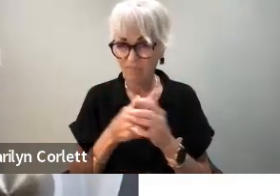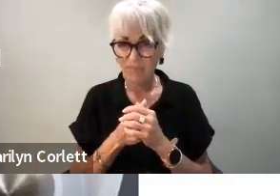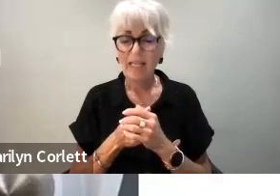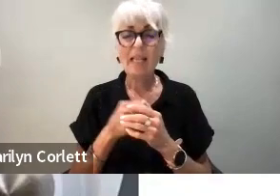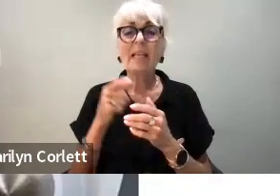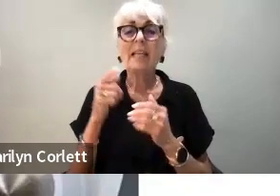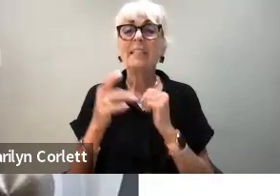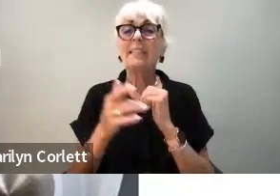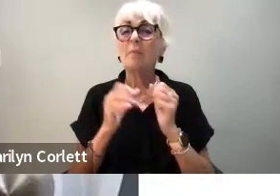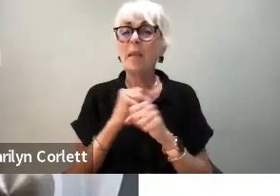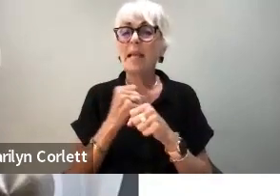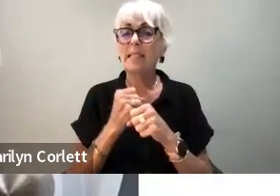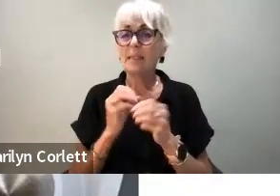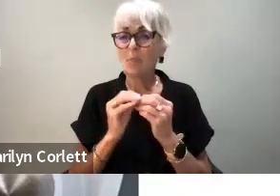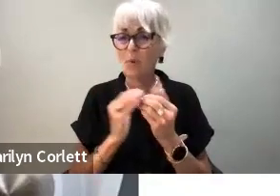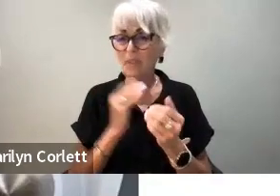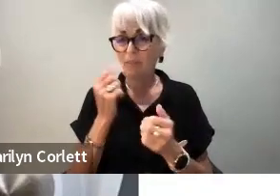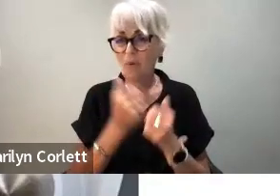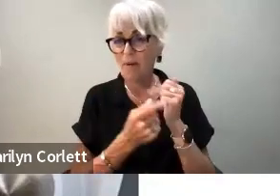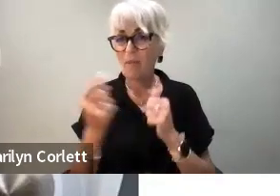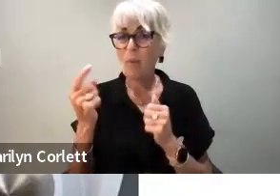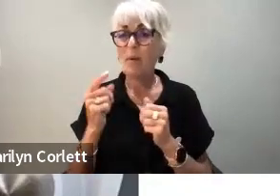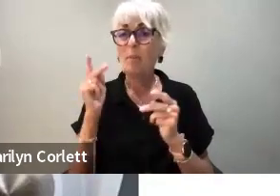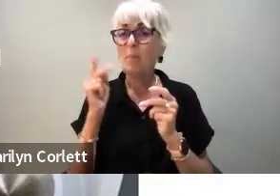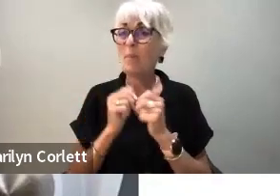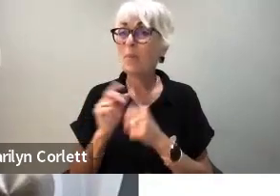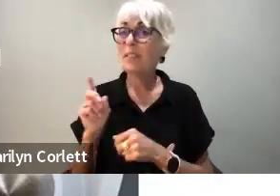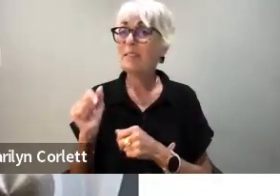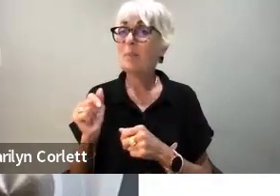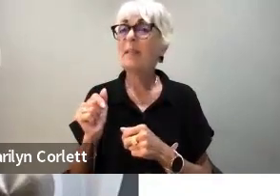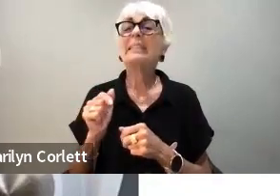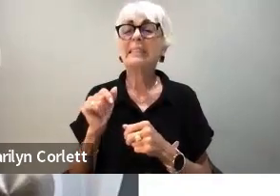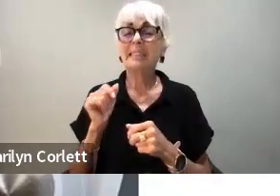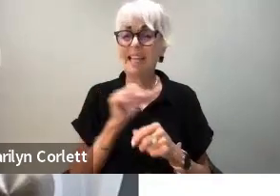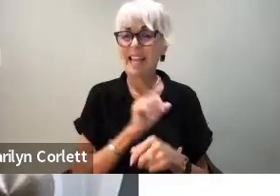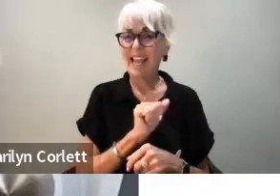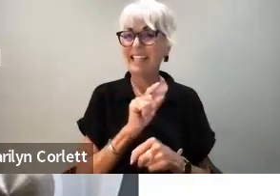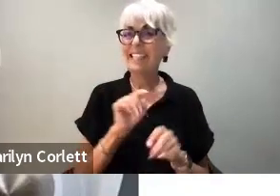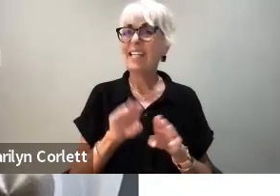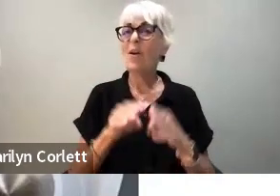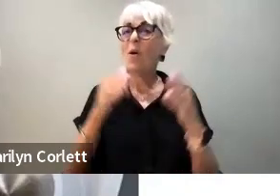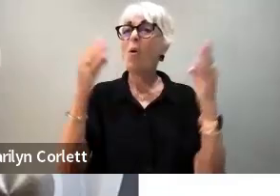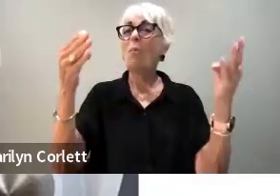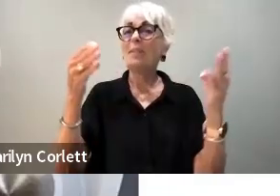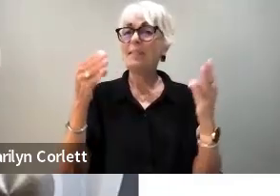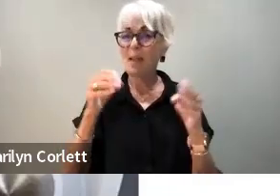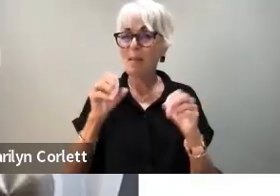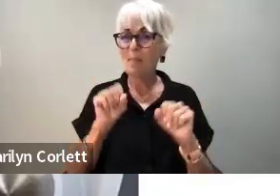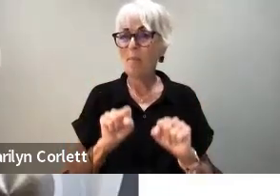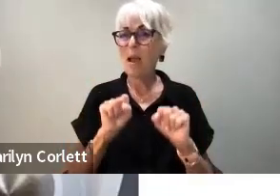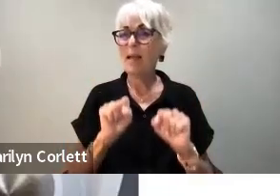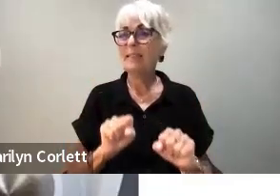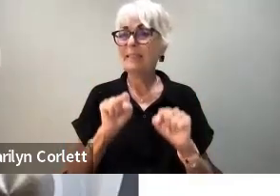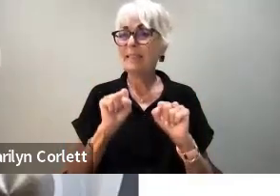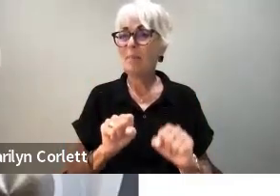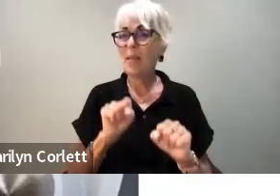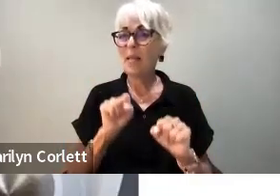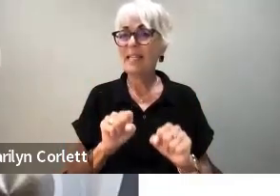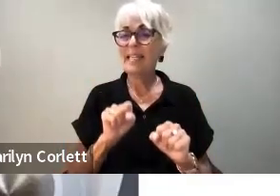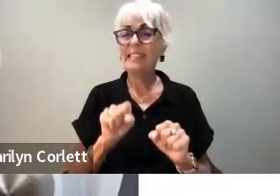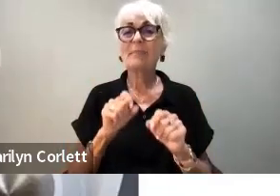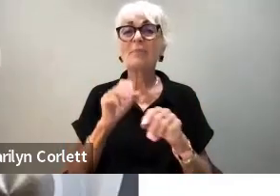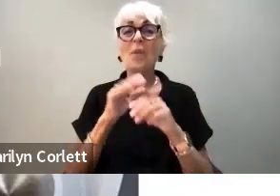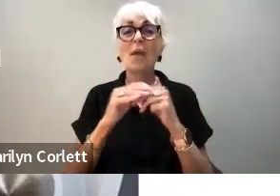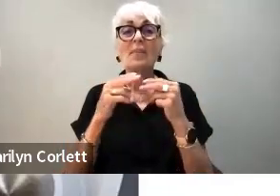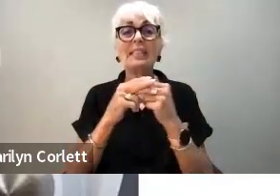for everyone. For people with disabilities, AT opens up possibilities. So on the slide, we have a couple familiar